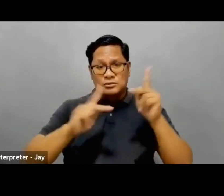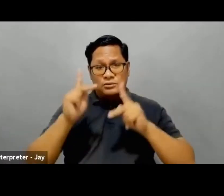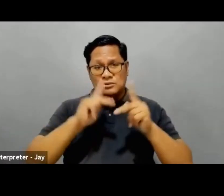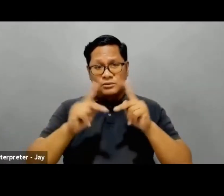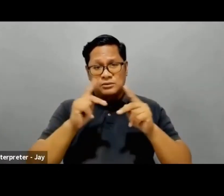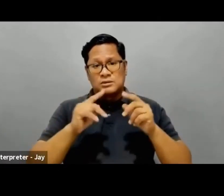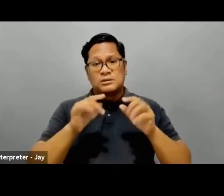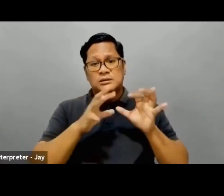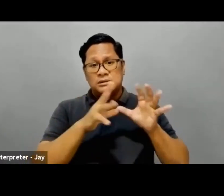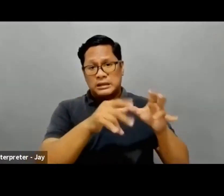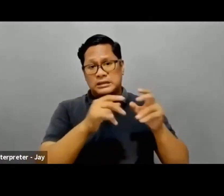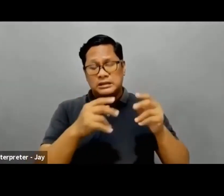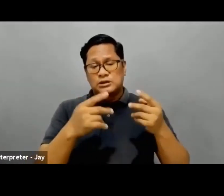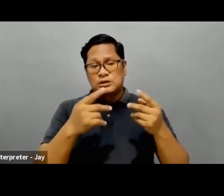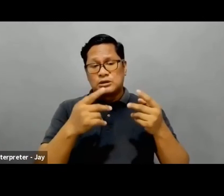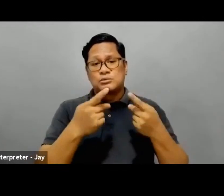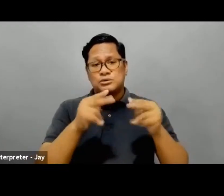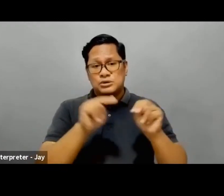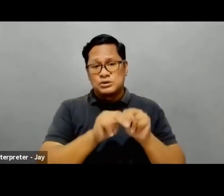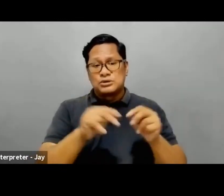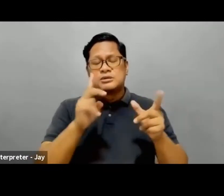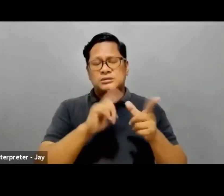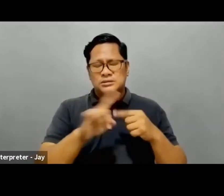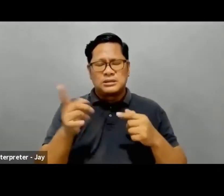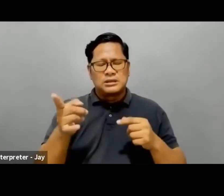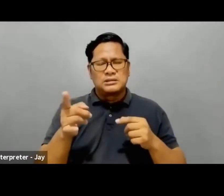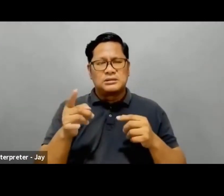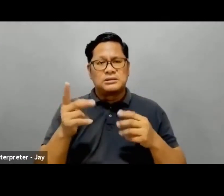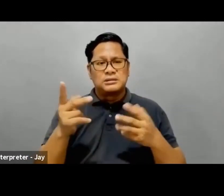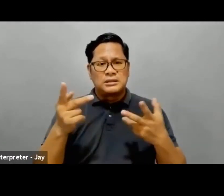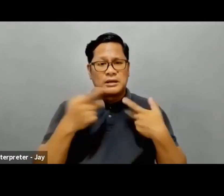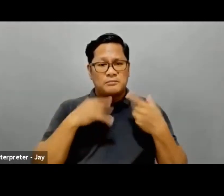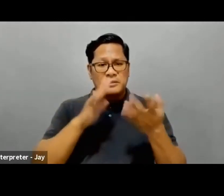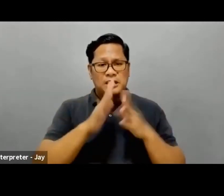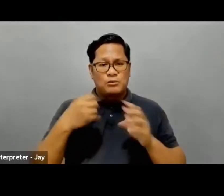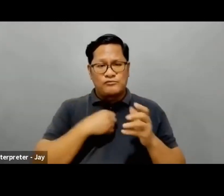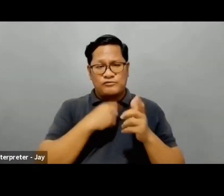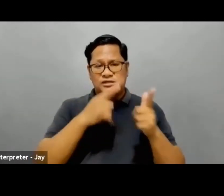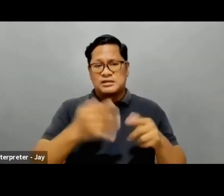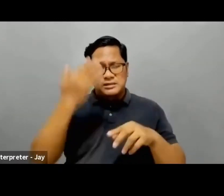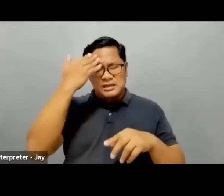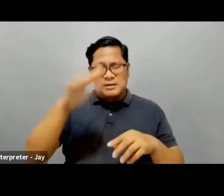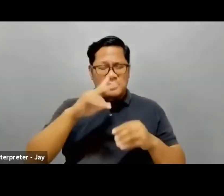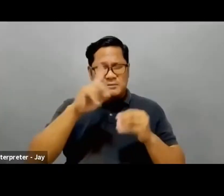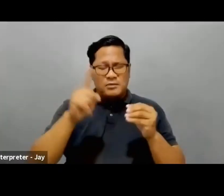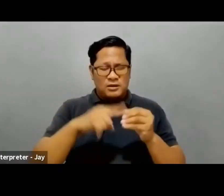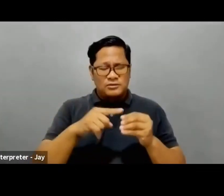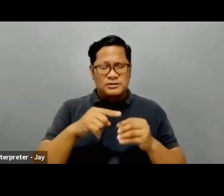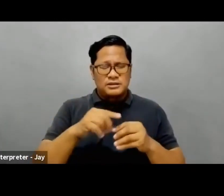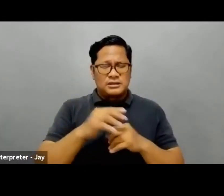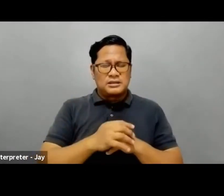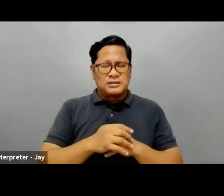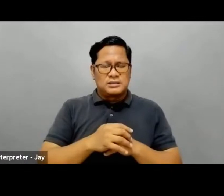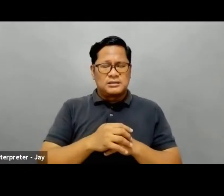getting elected without the necessary knowledge about healthcare. And then may ibang nag-ano dito